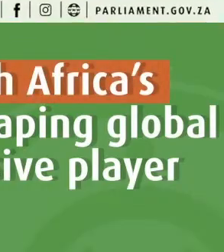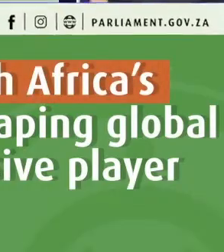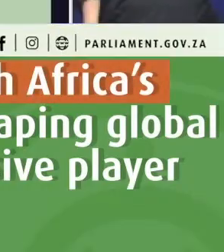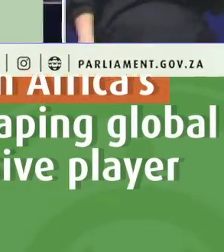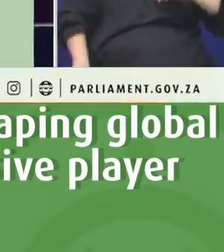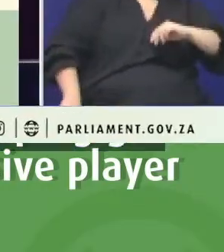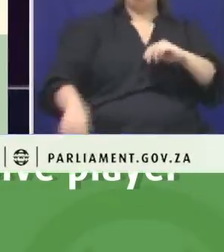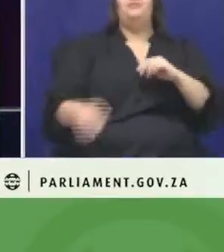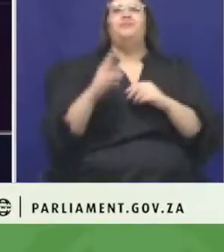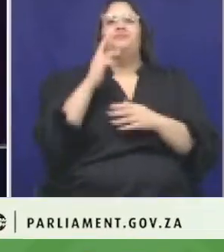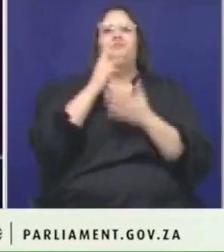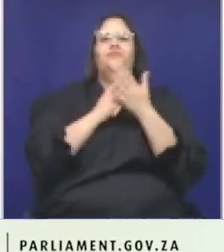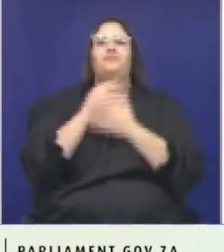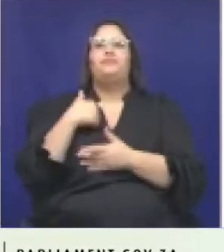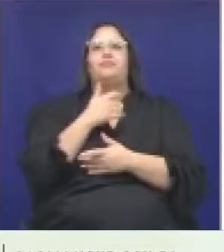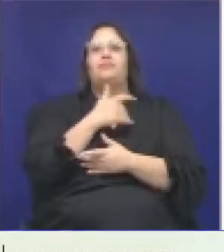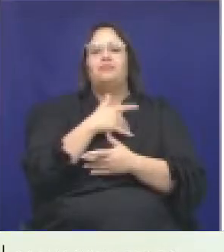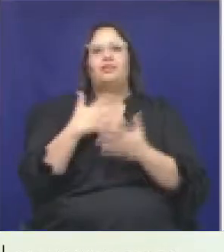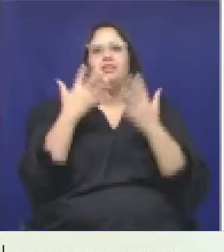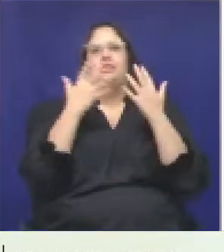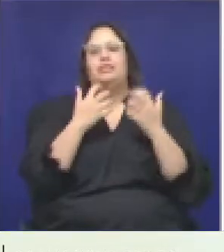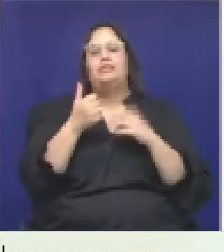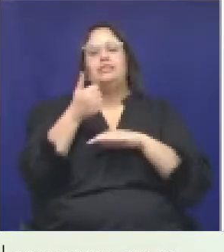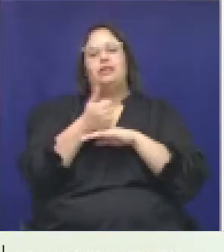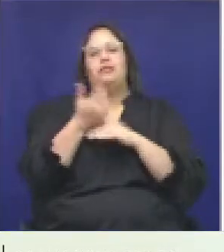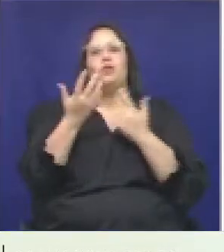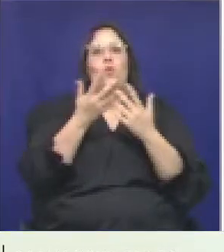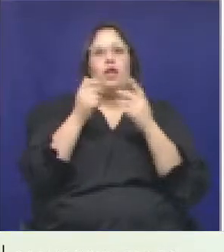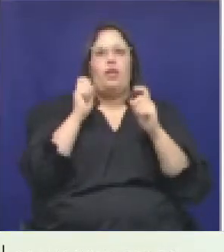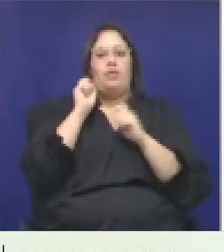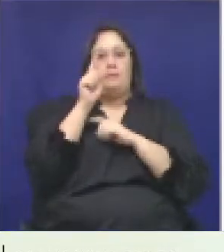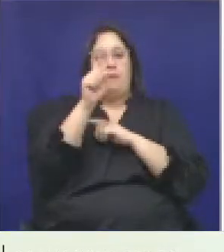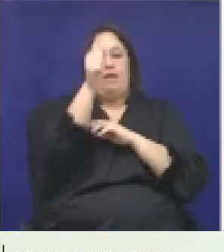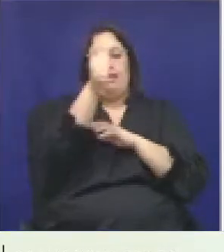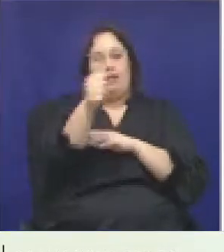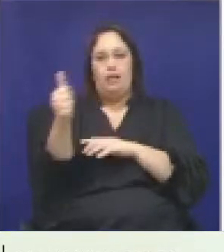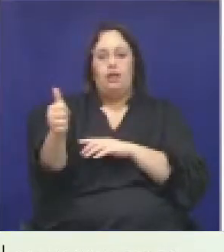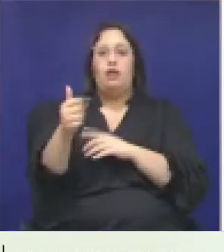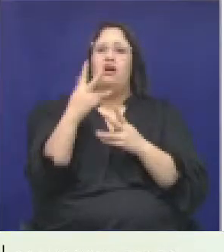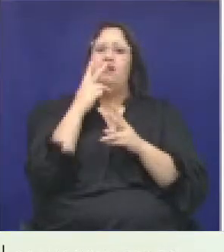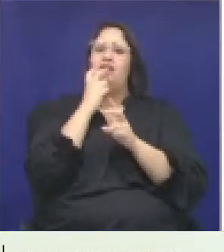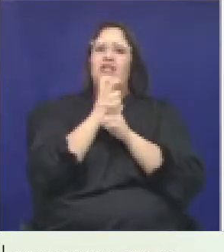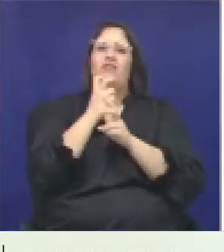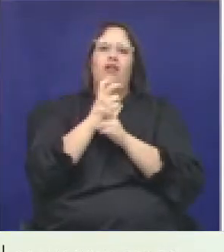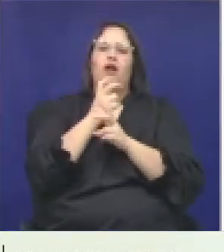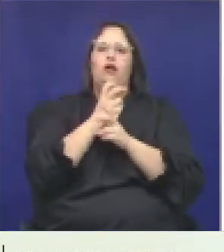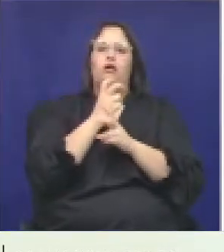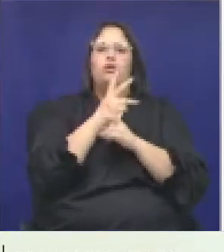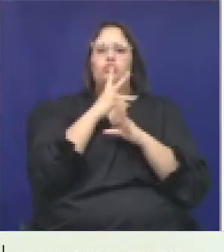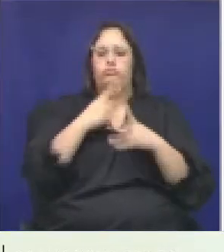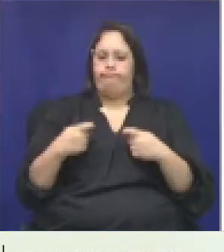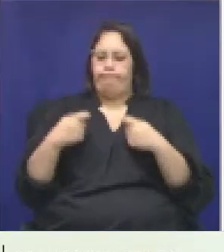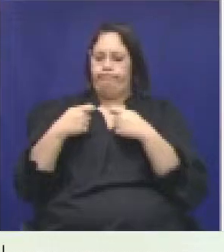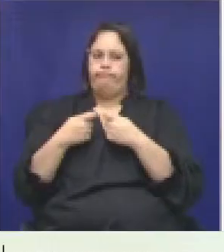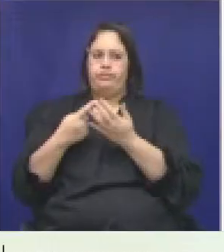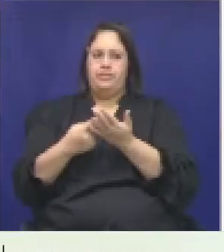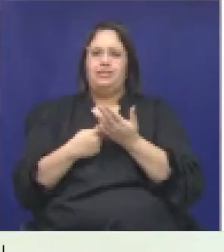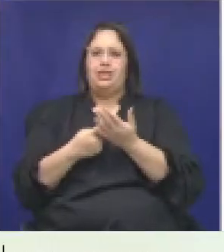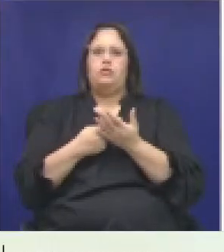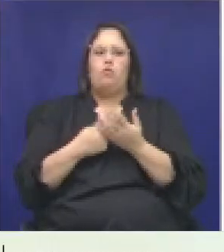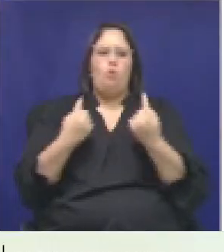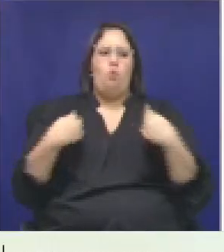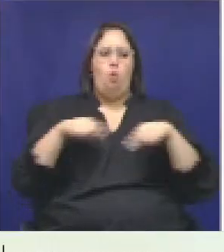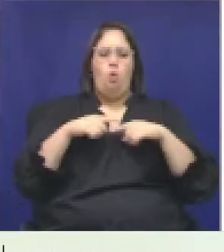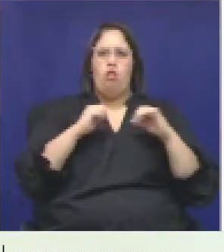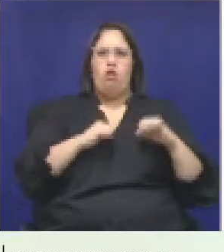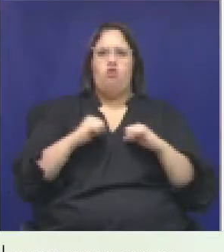the Statistician General sitting at the back. It's very hard to make a contribution in a discussion where everybody